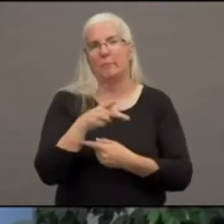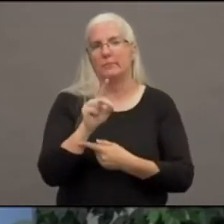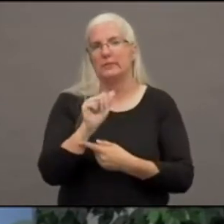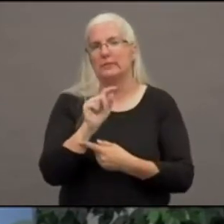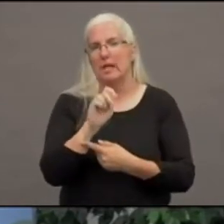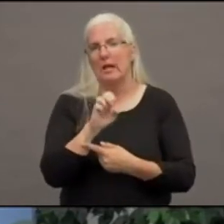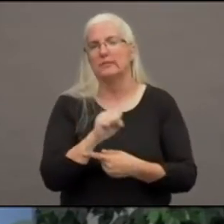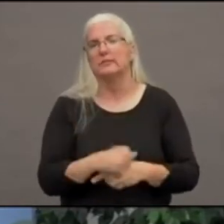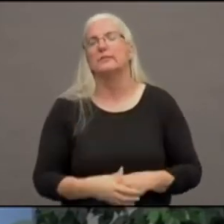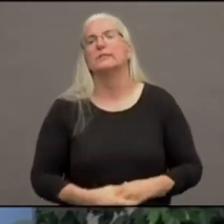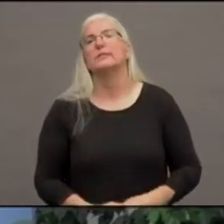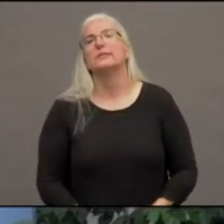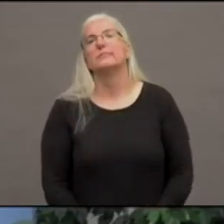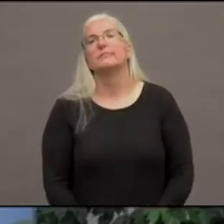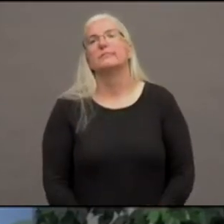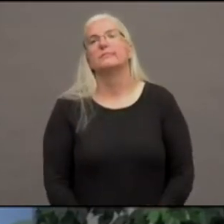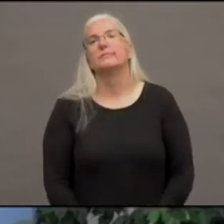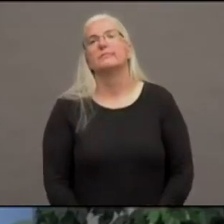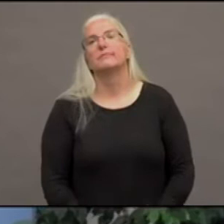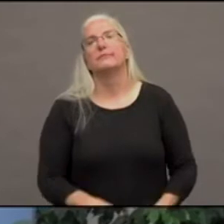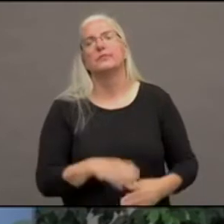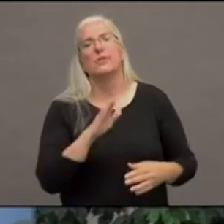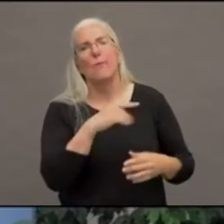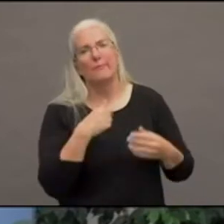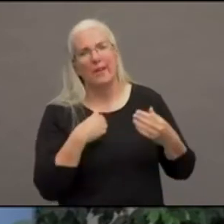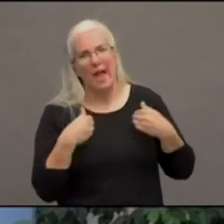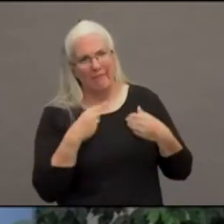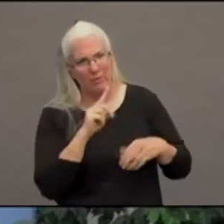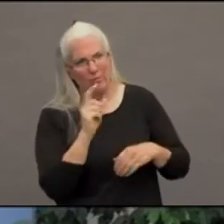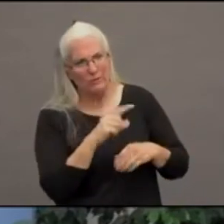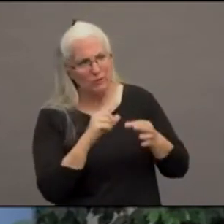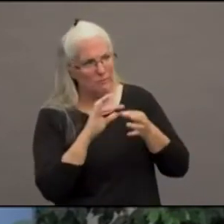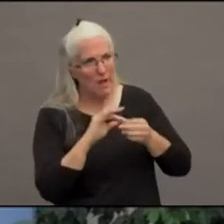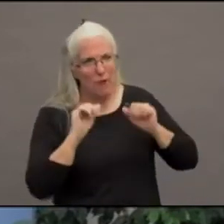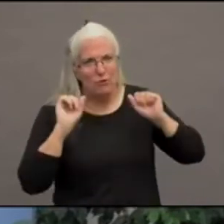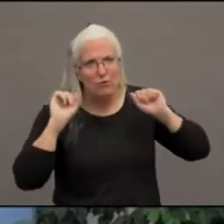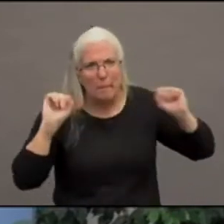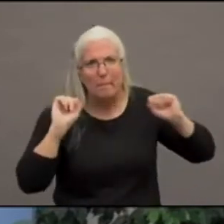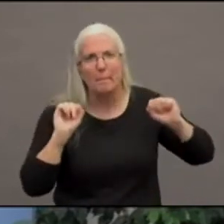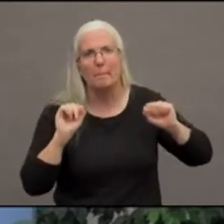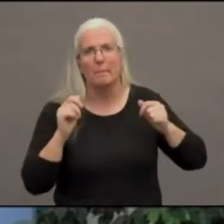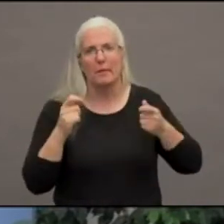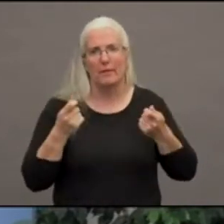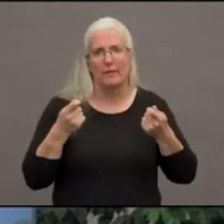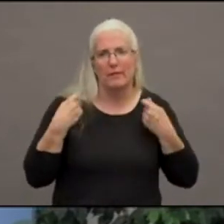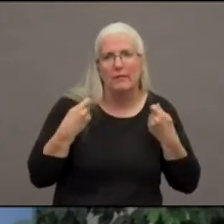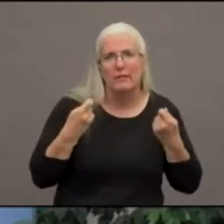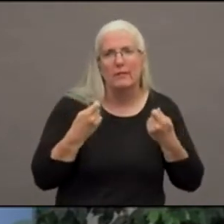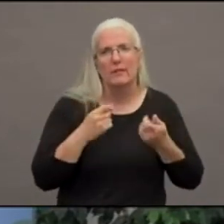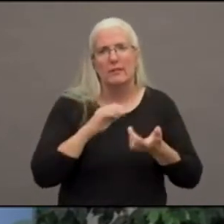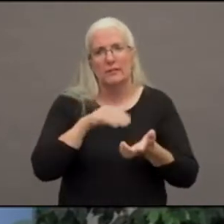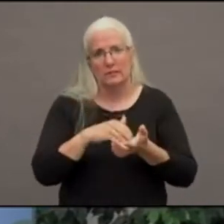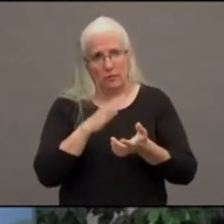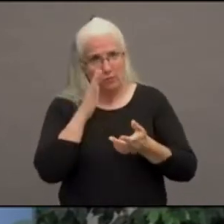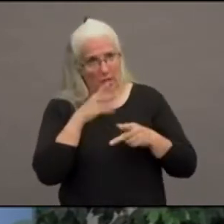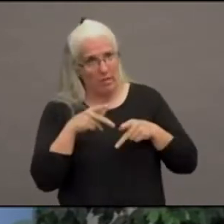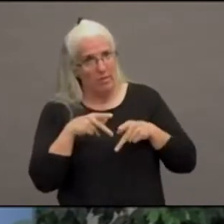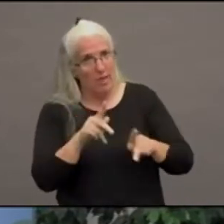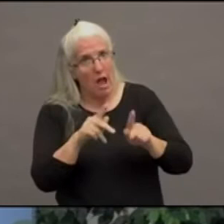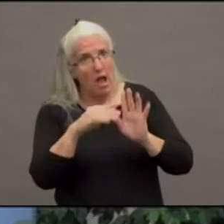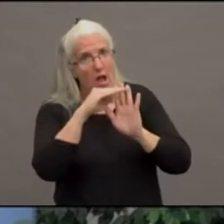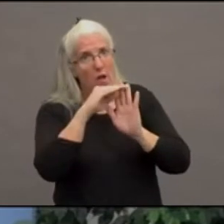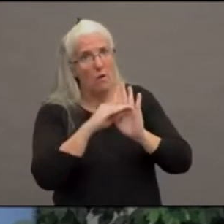is gyms. Are you issuing guidances on gyms so that they can open on Monday? Yes, we will be, yes. Okay, so that